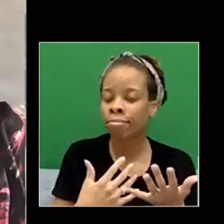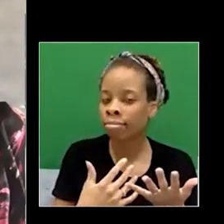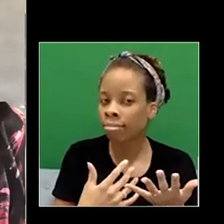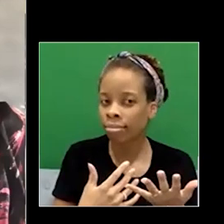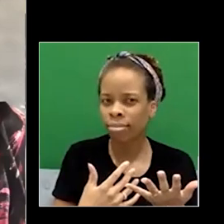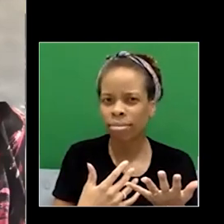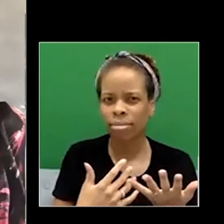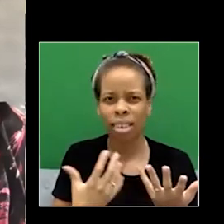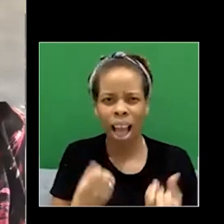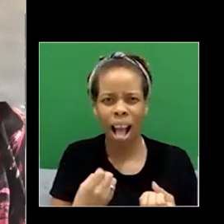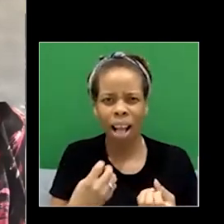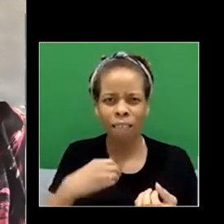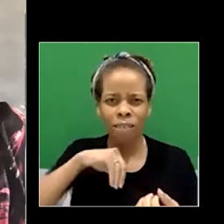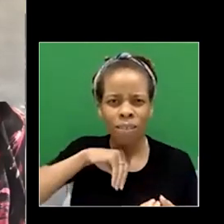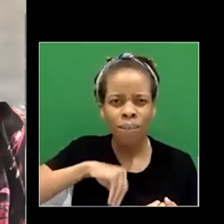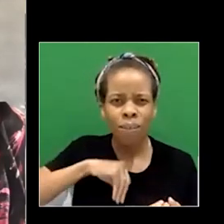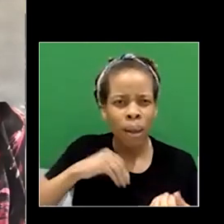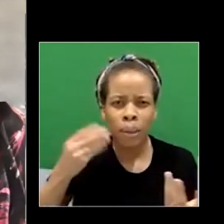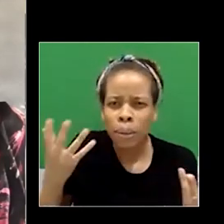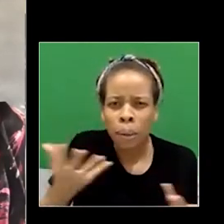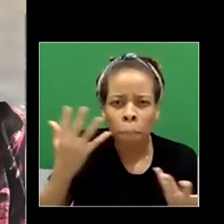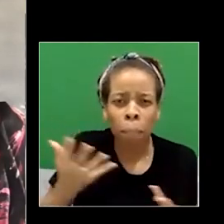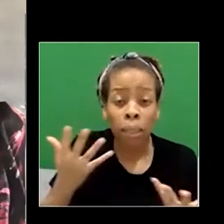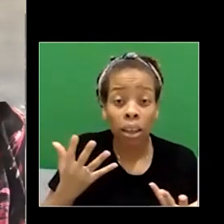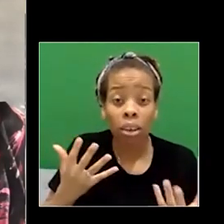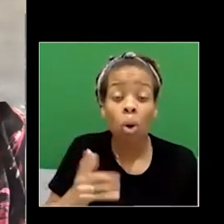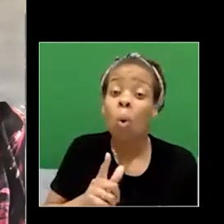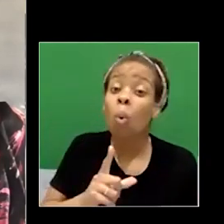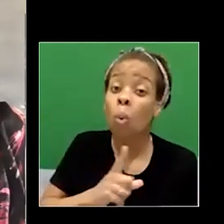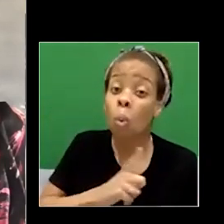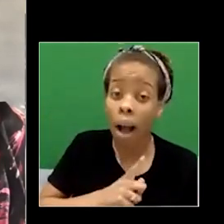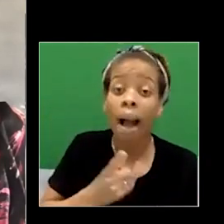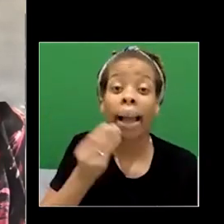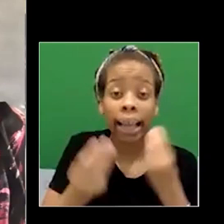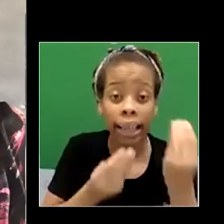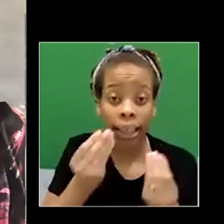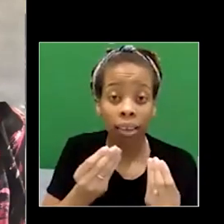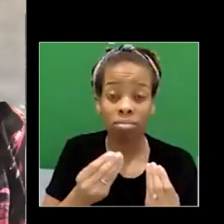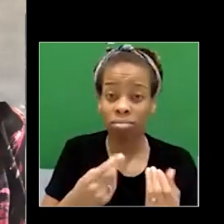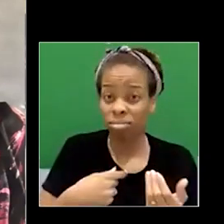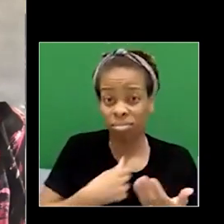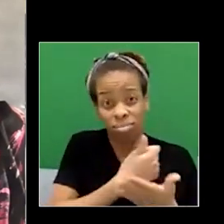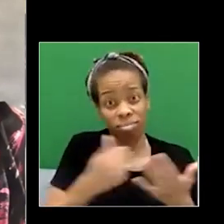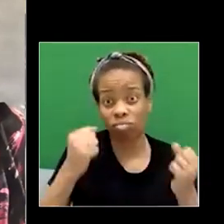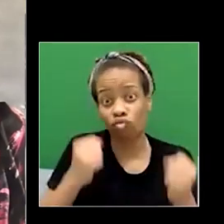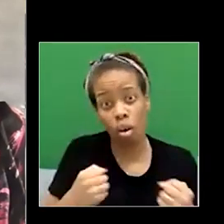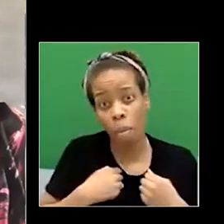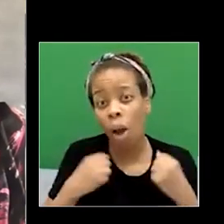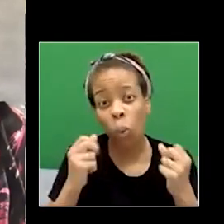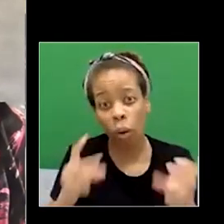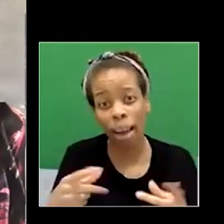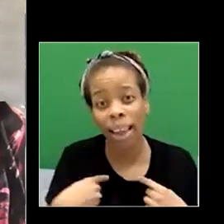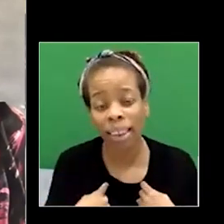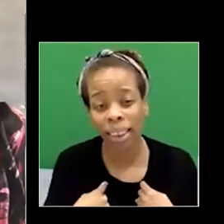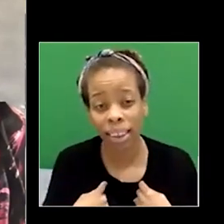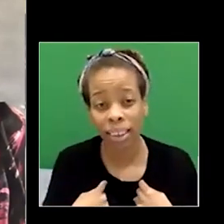there's something deeper going on. Because I say that because I do that as well, or I